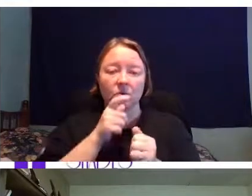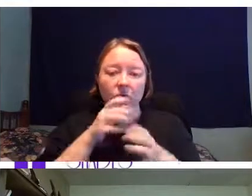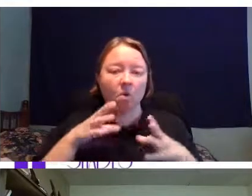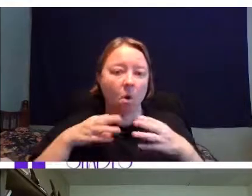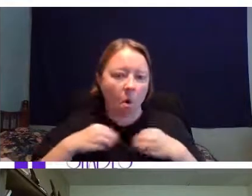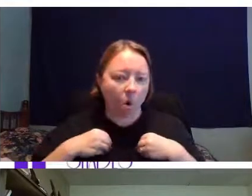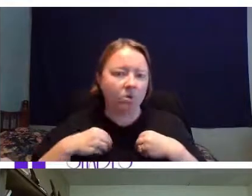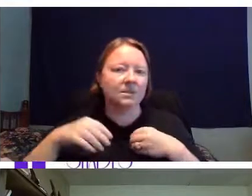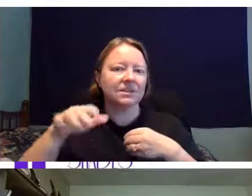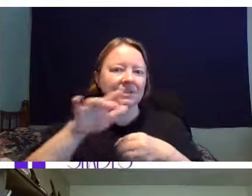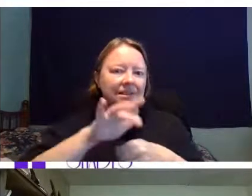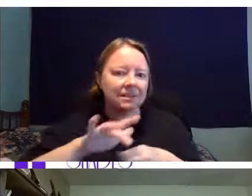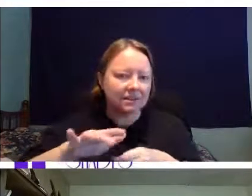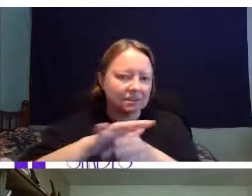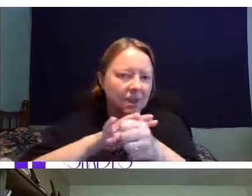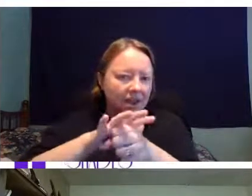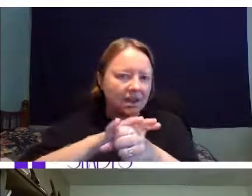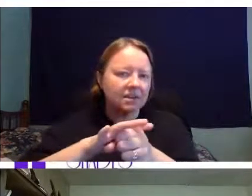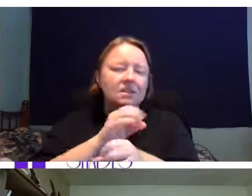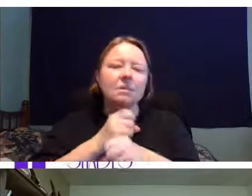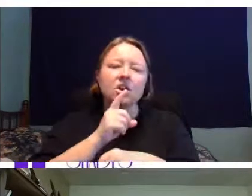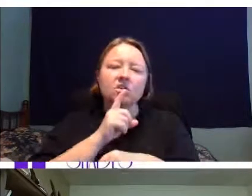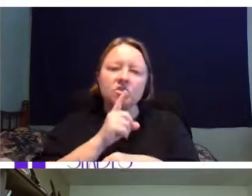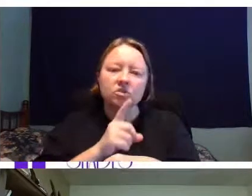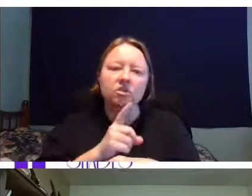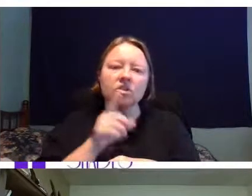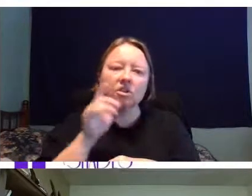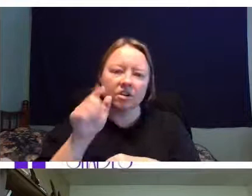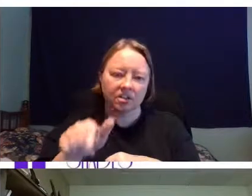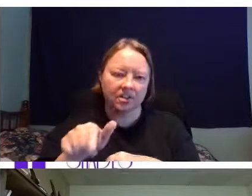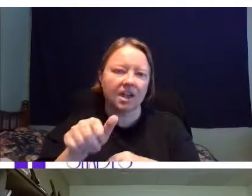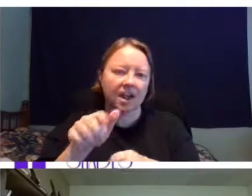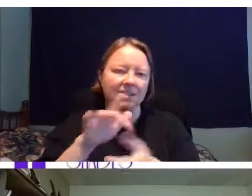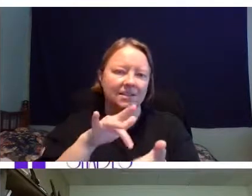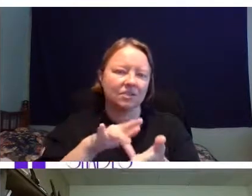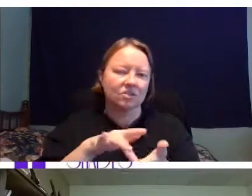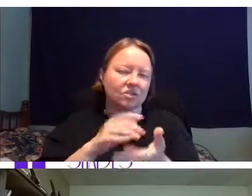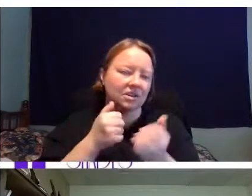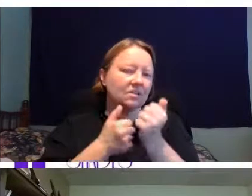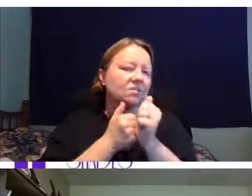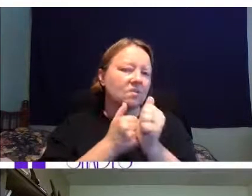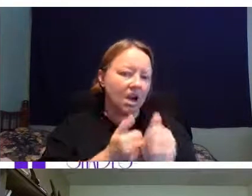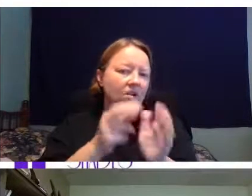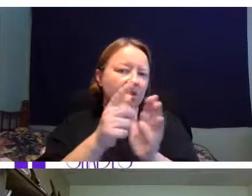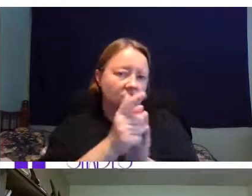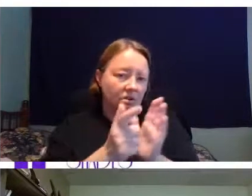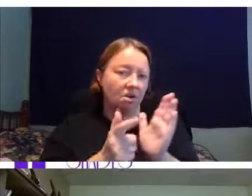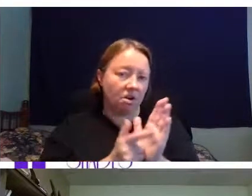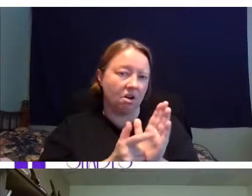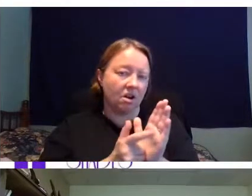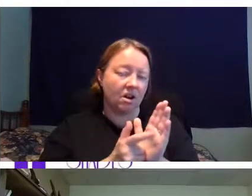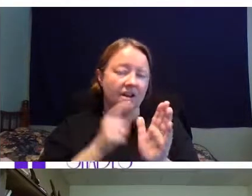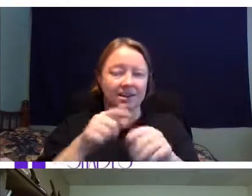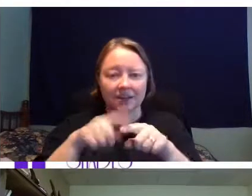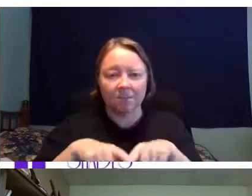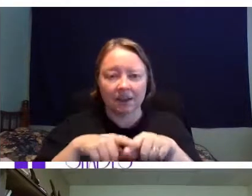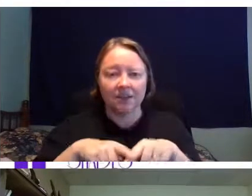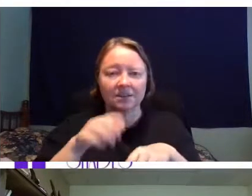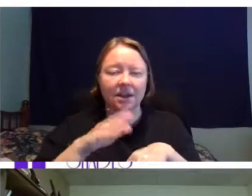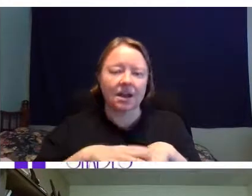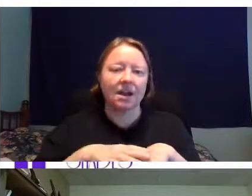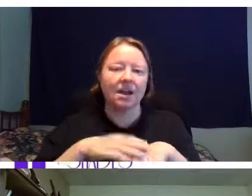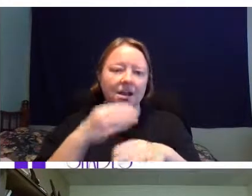is that we need to do to make sure the center is, compliant, and it all really depends on the actual shopping